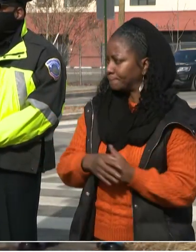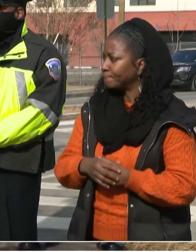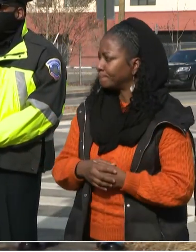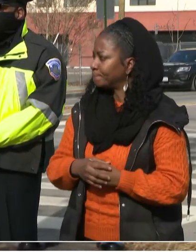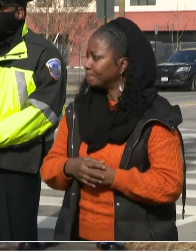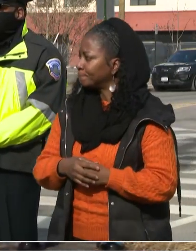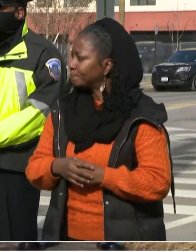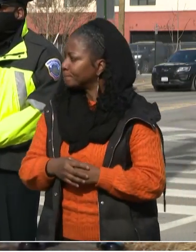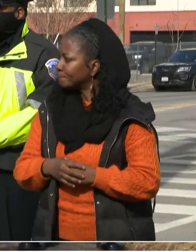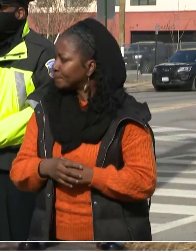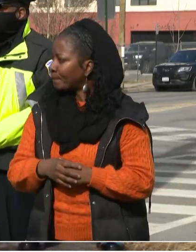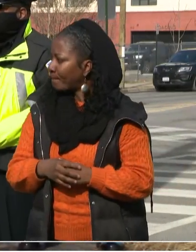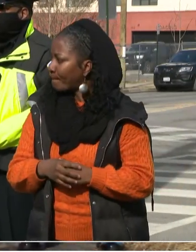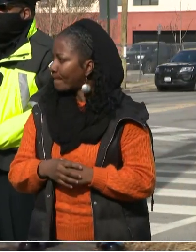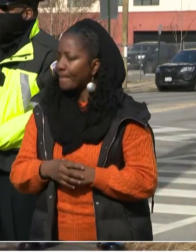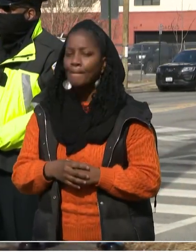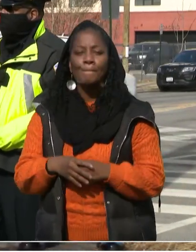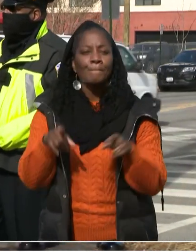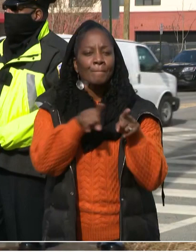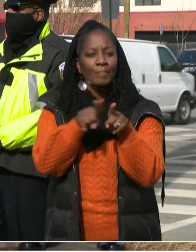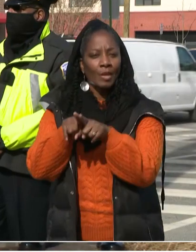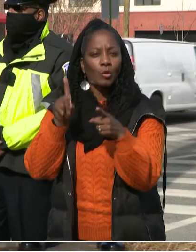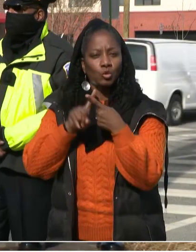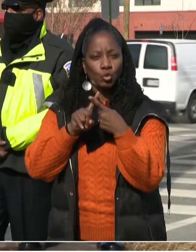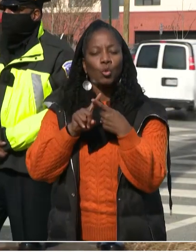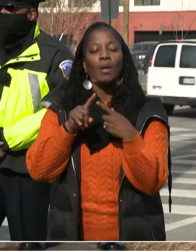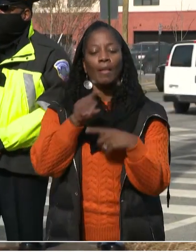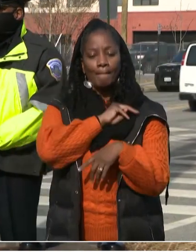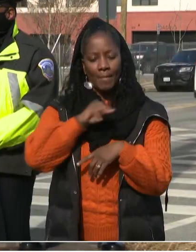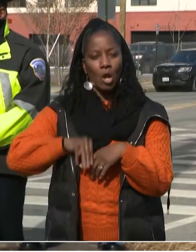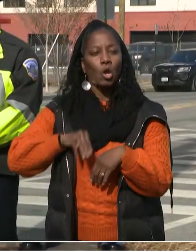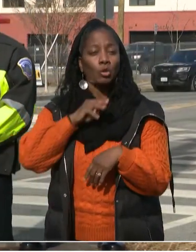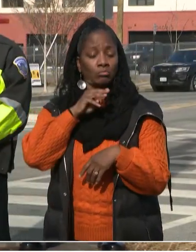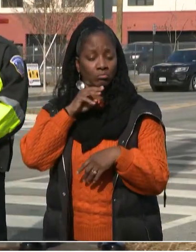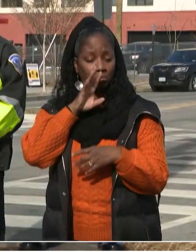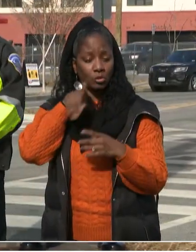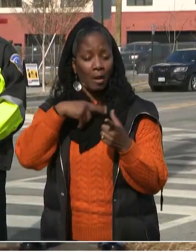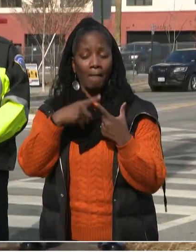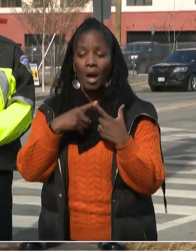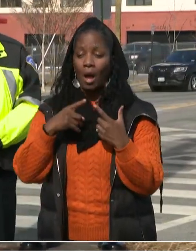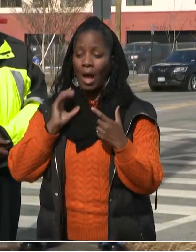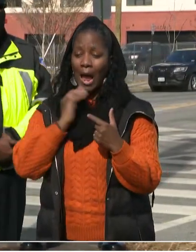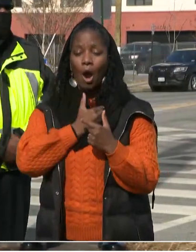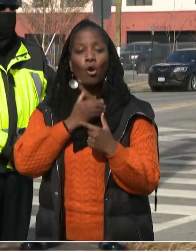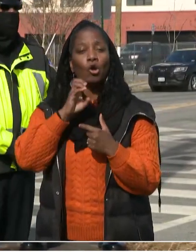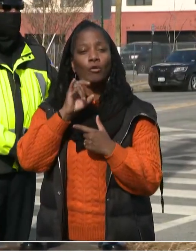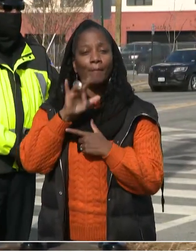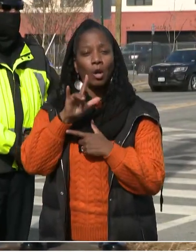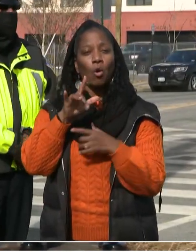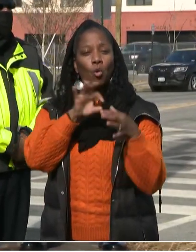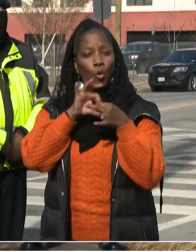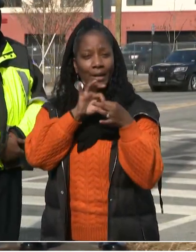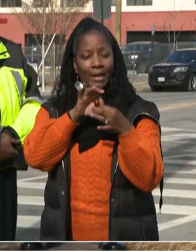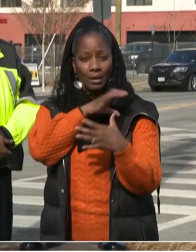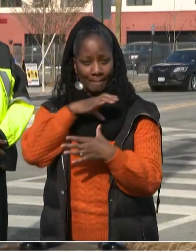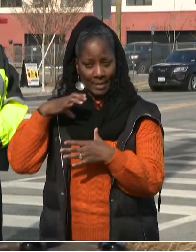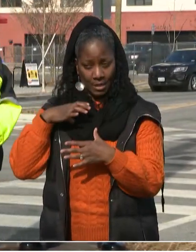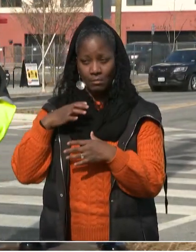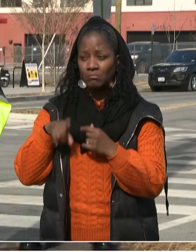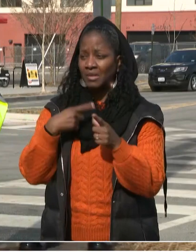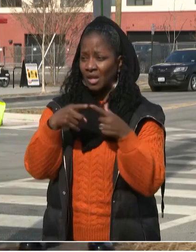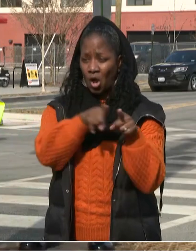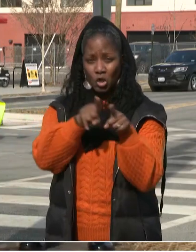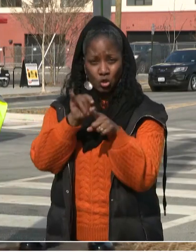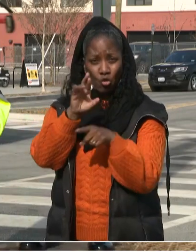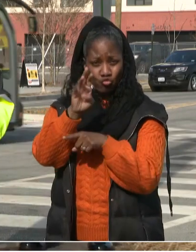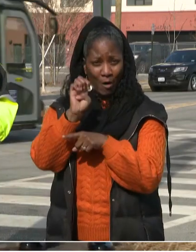So similar to the mayor, we're working with our state's attorney's office. We have a criminal coordinating committee, and we also have regular crime